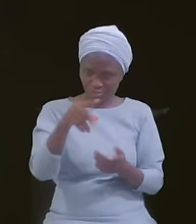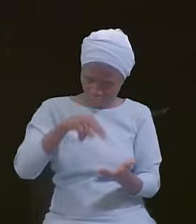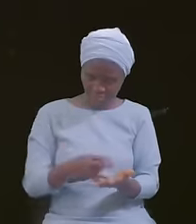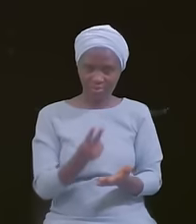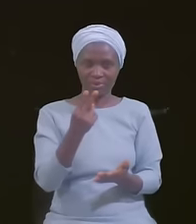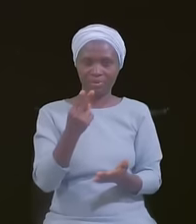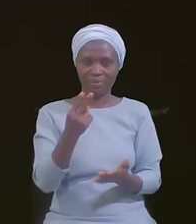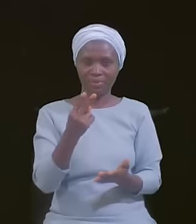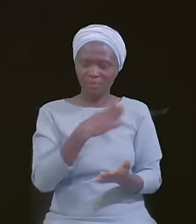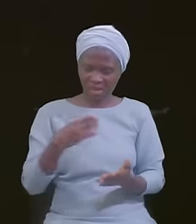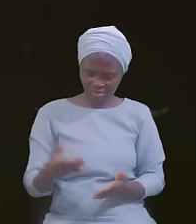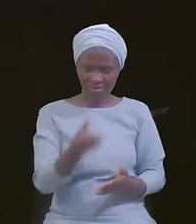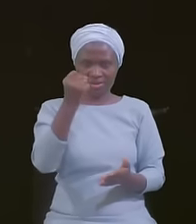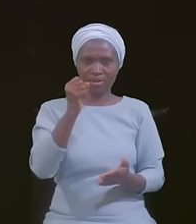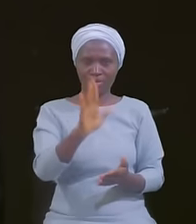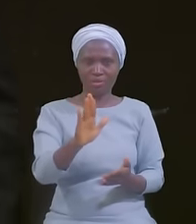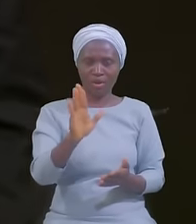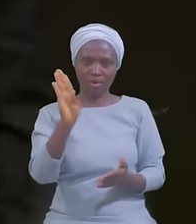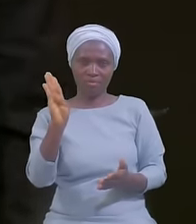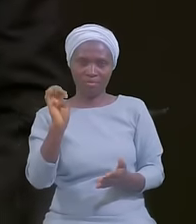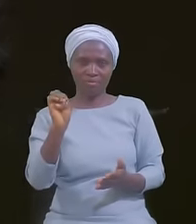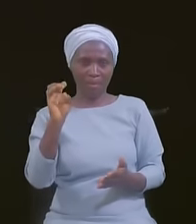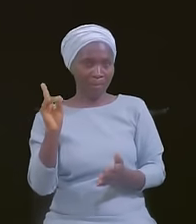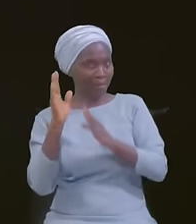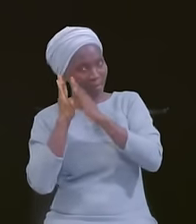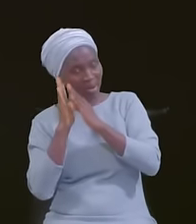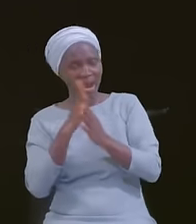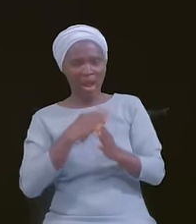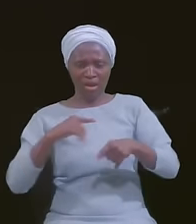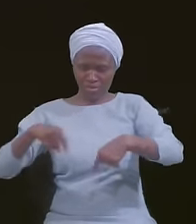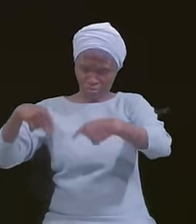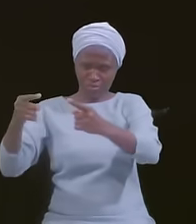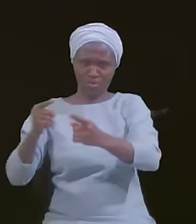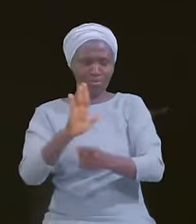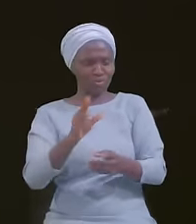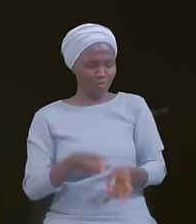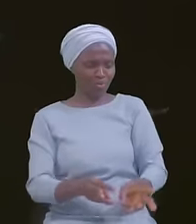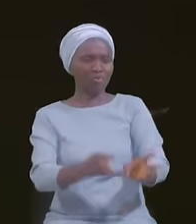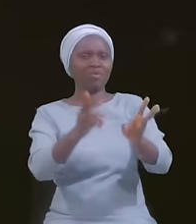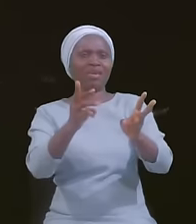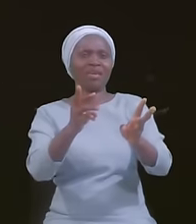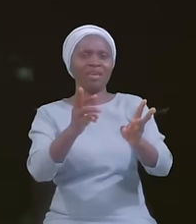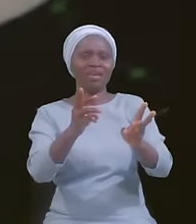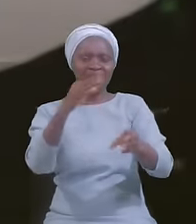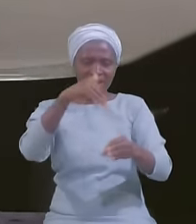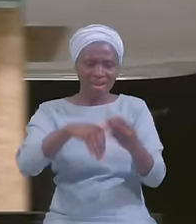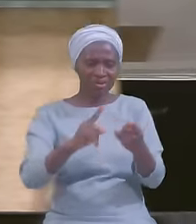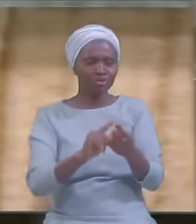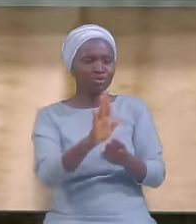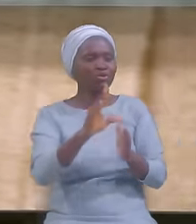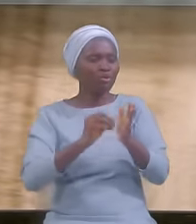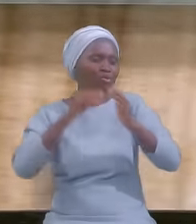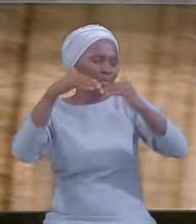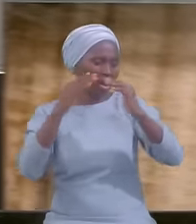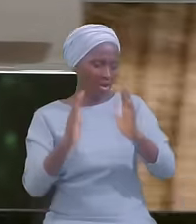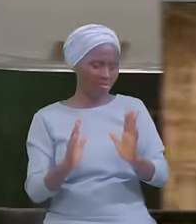arise, and take up thy bed, and go thy way into thine